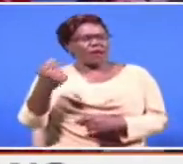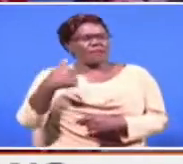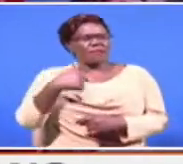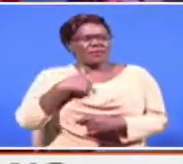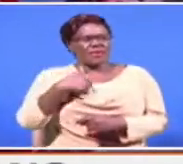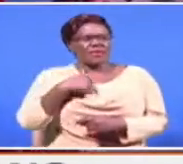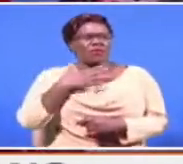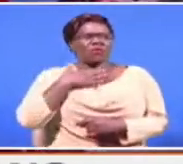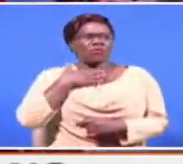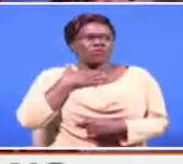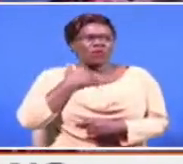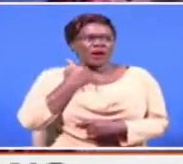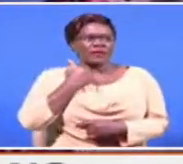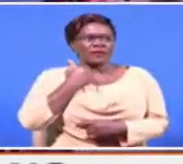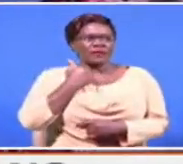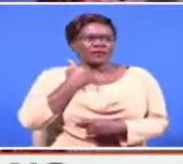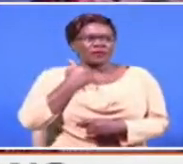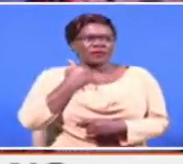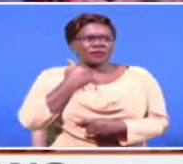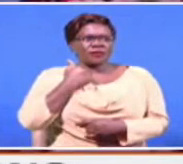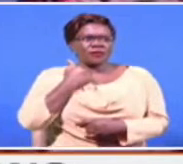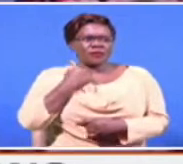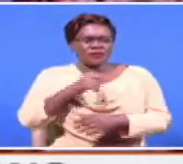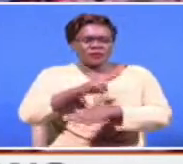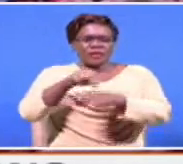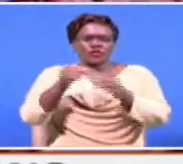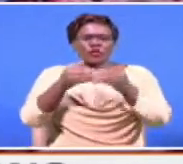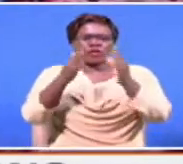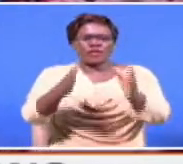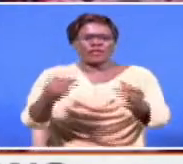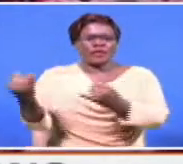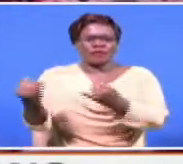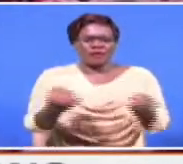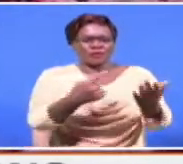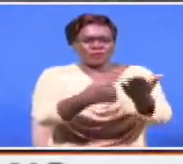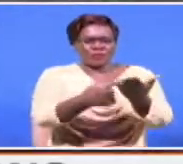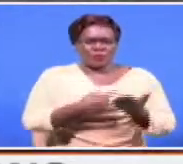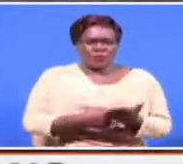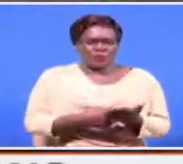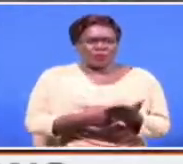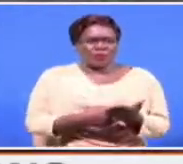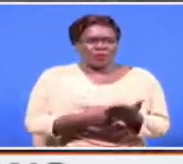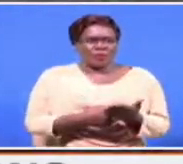would want to invite our national leaders to have a dialogue.